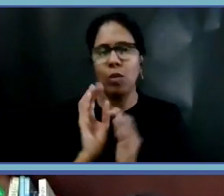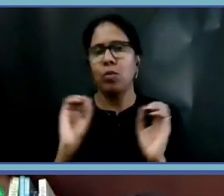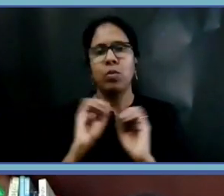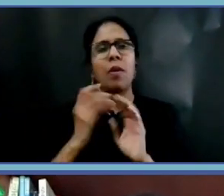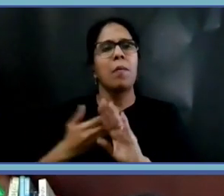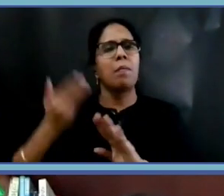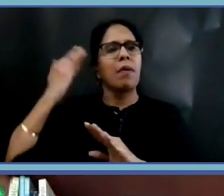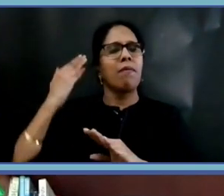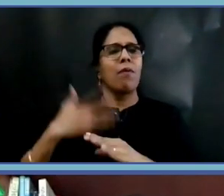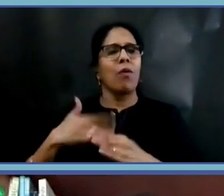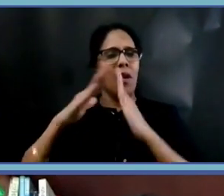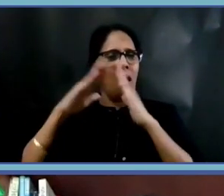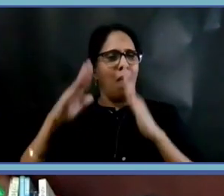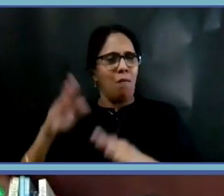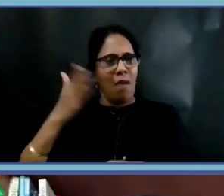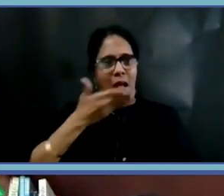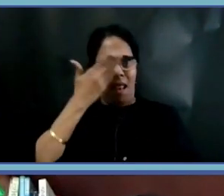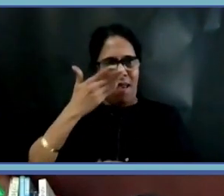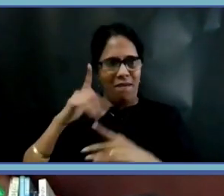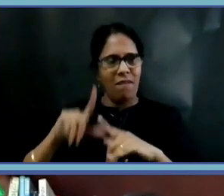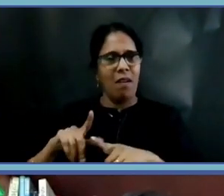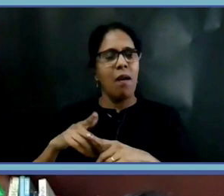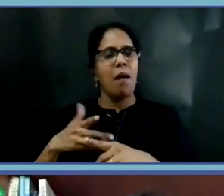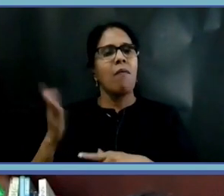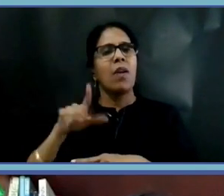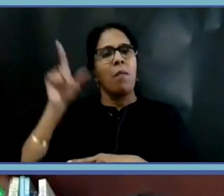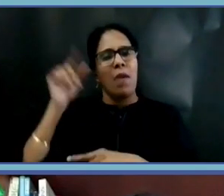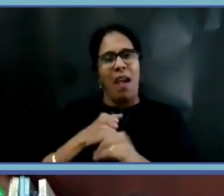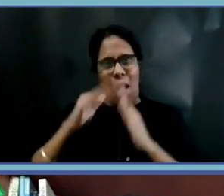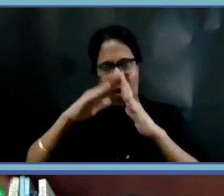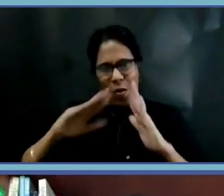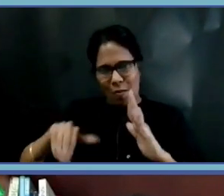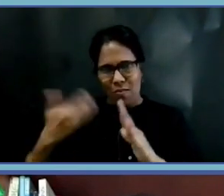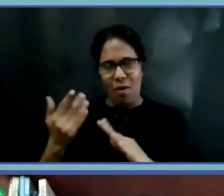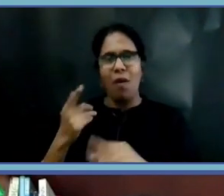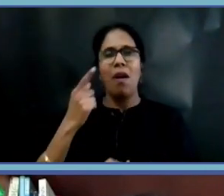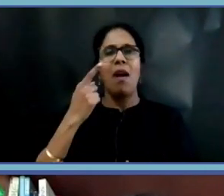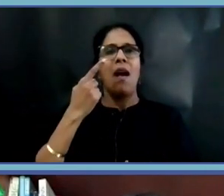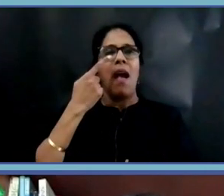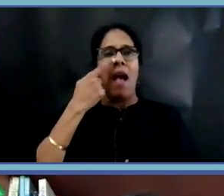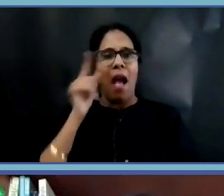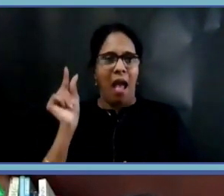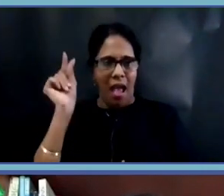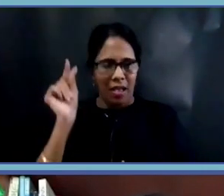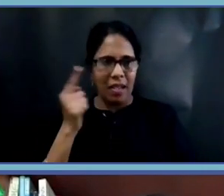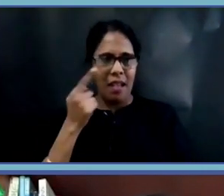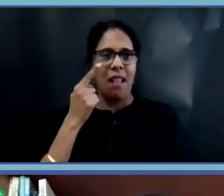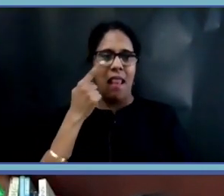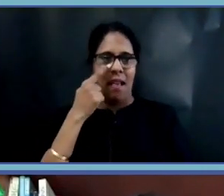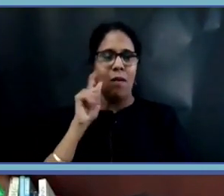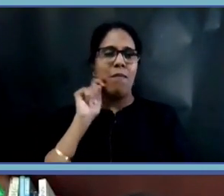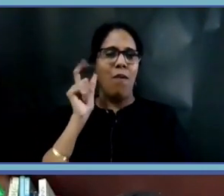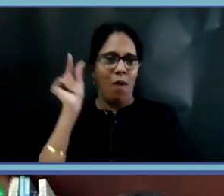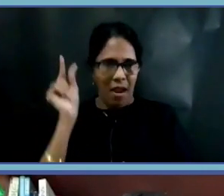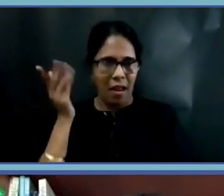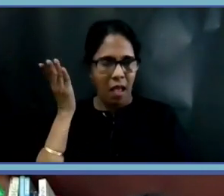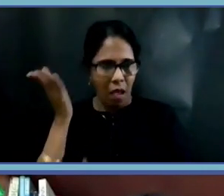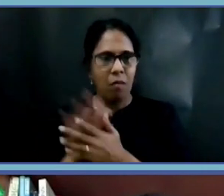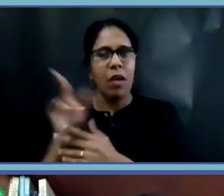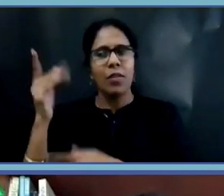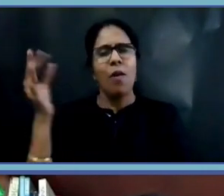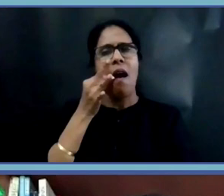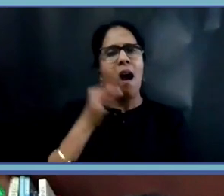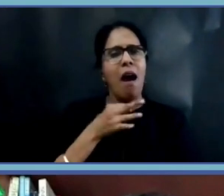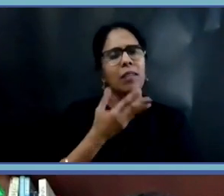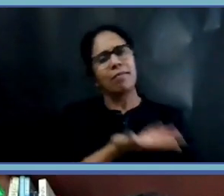living beside my house, there was a uncle auntie who started okay. art classes. So they asked me, you join because